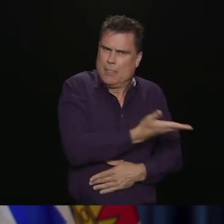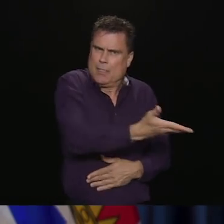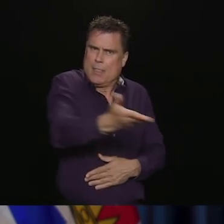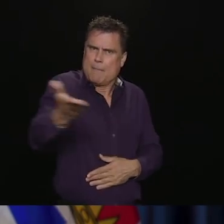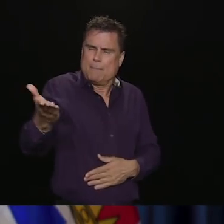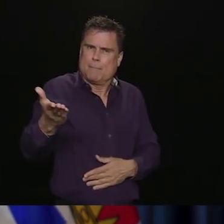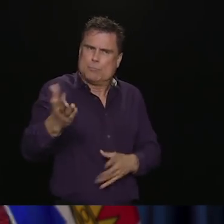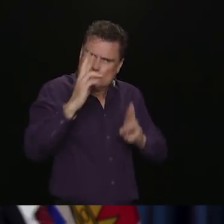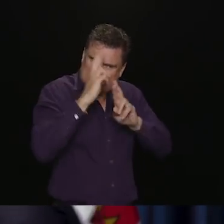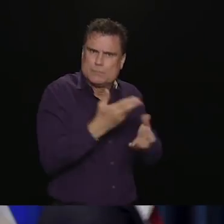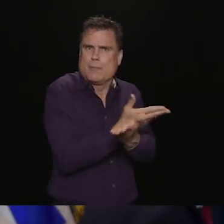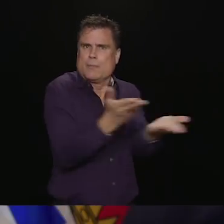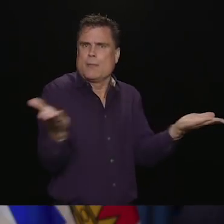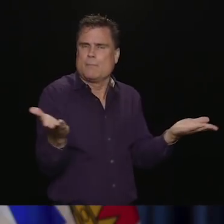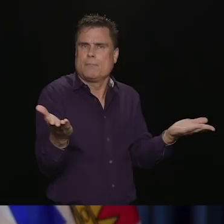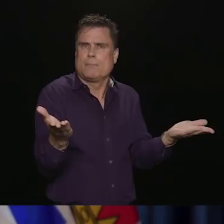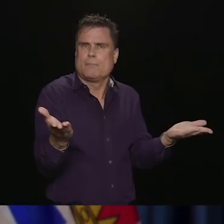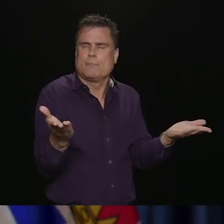exist.